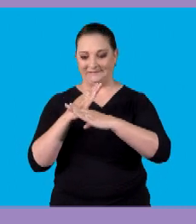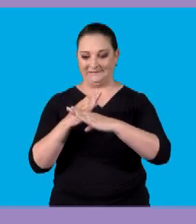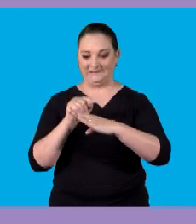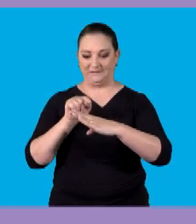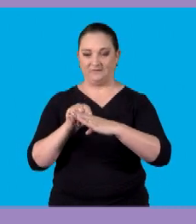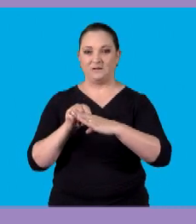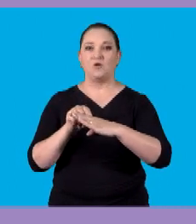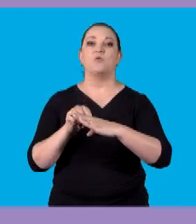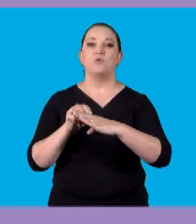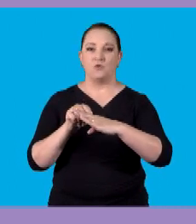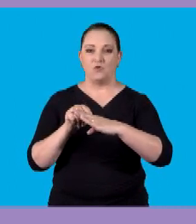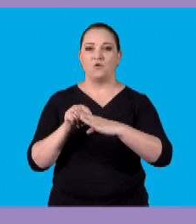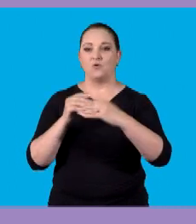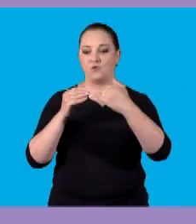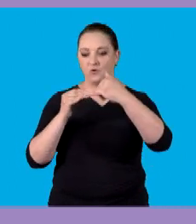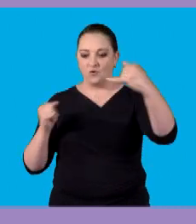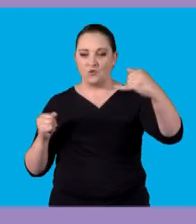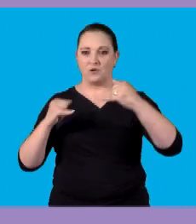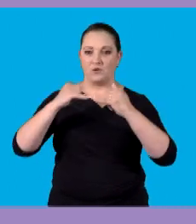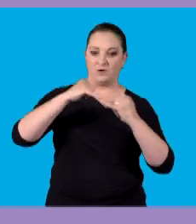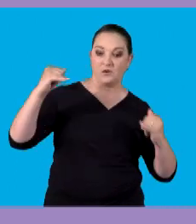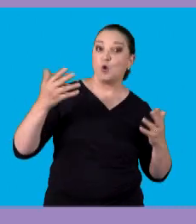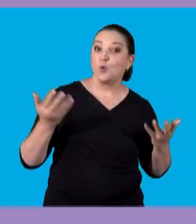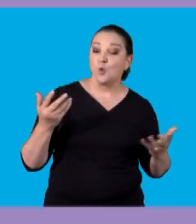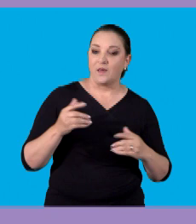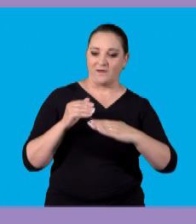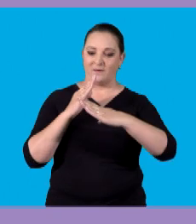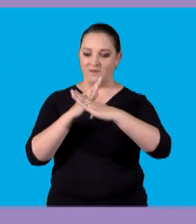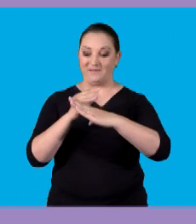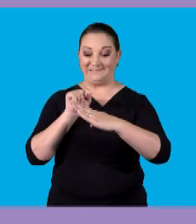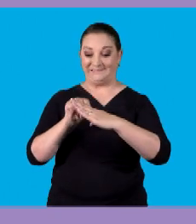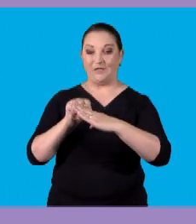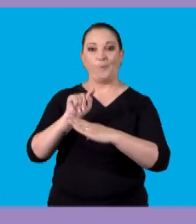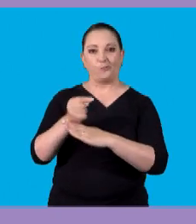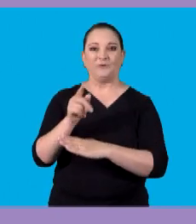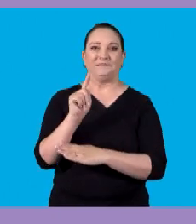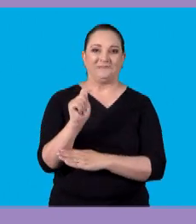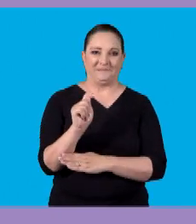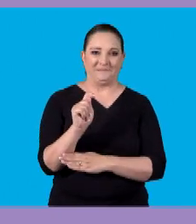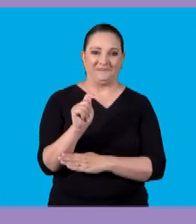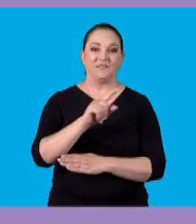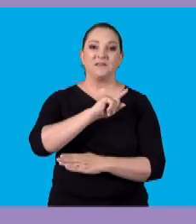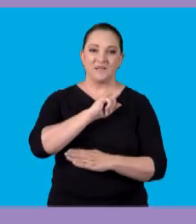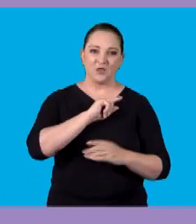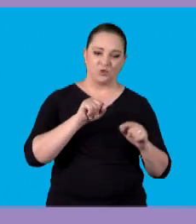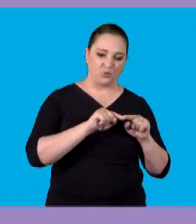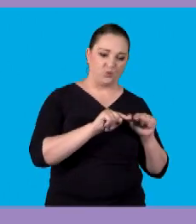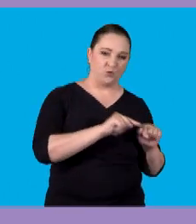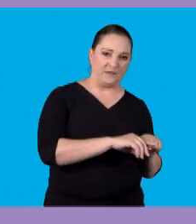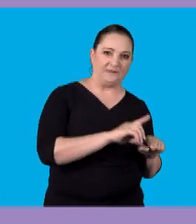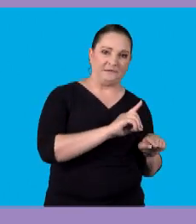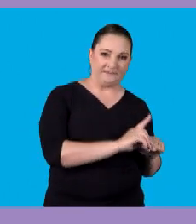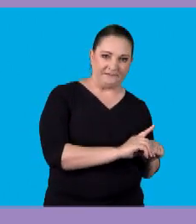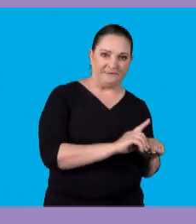since as well we can see that they bisect each other at T, that means that the length of